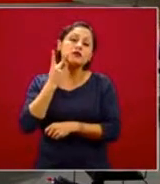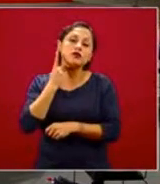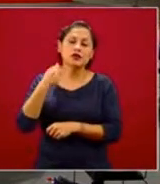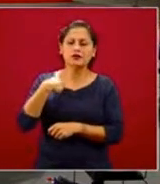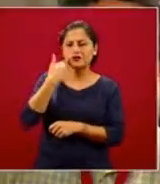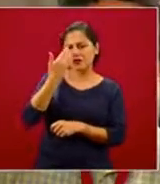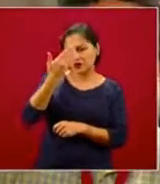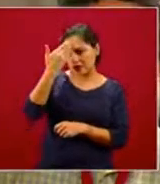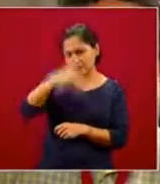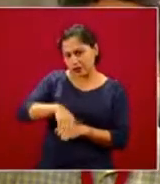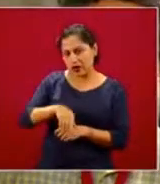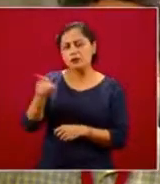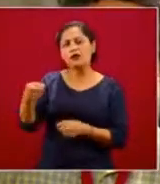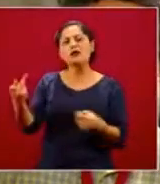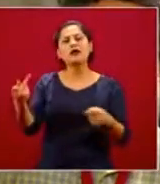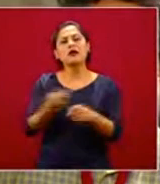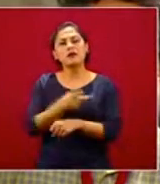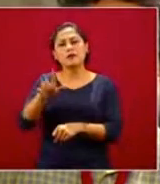Hernandez.